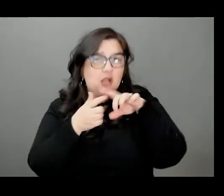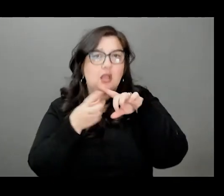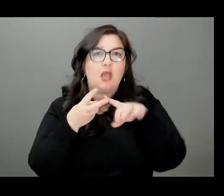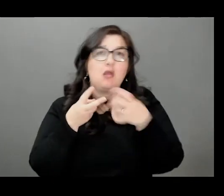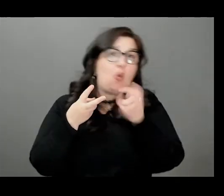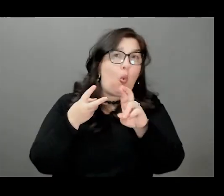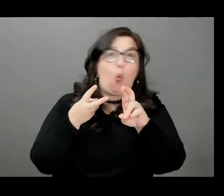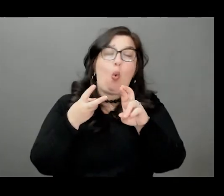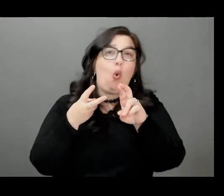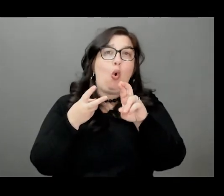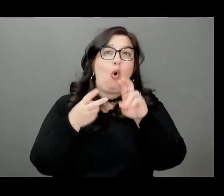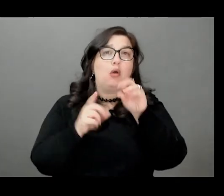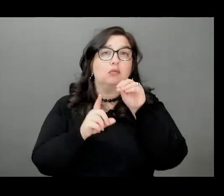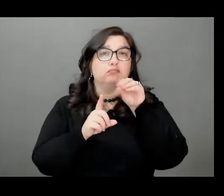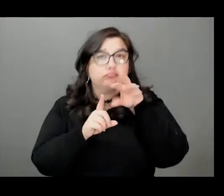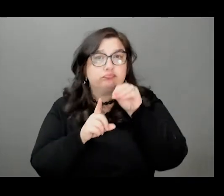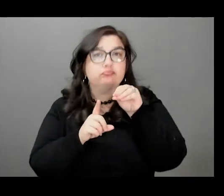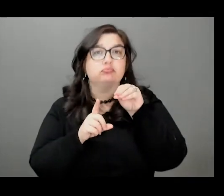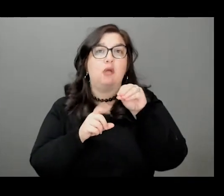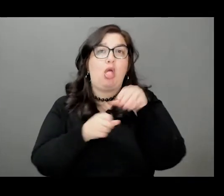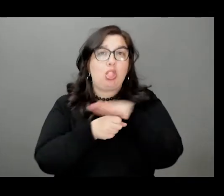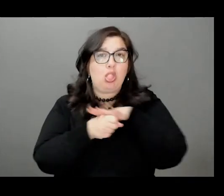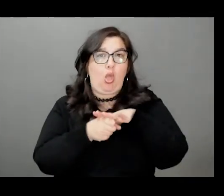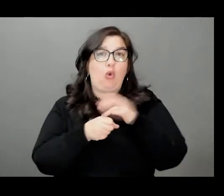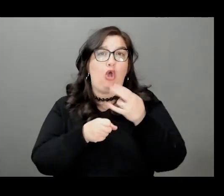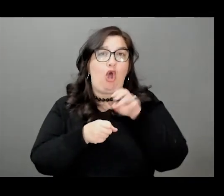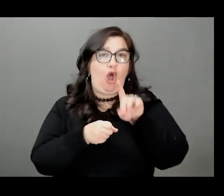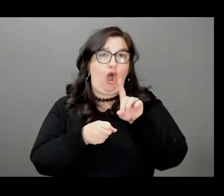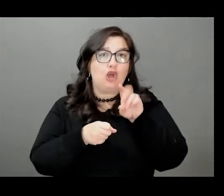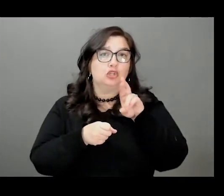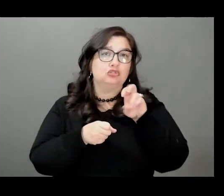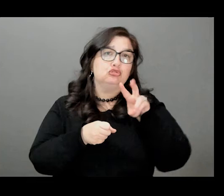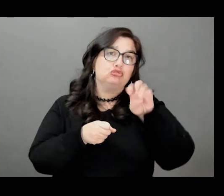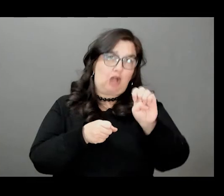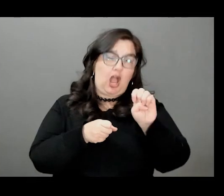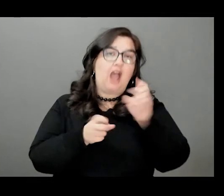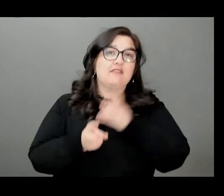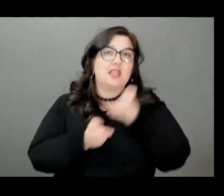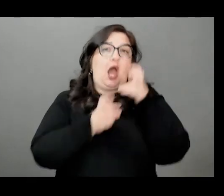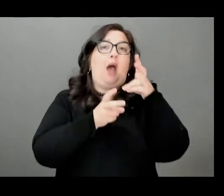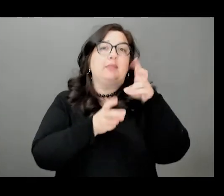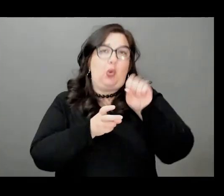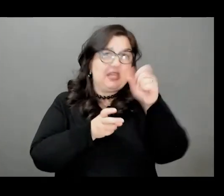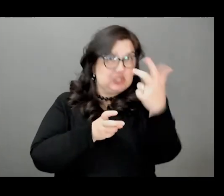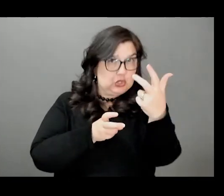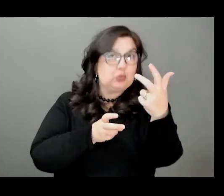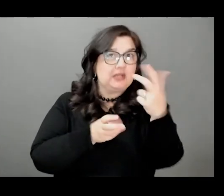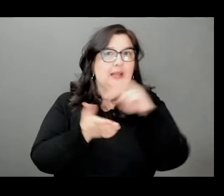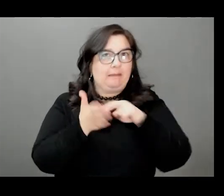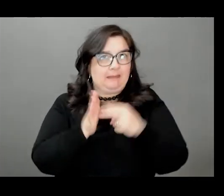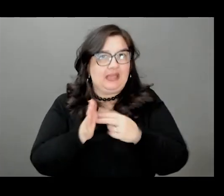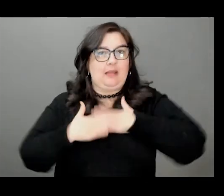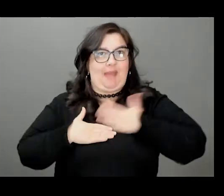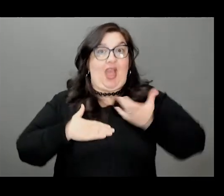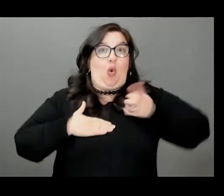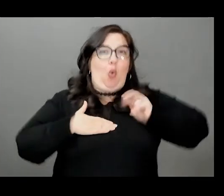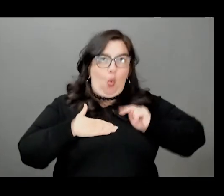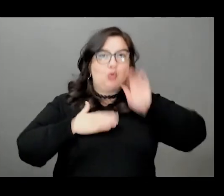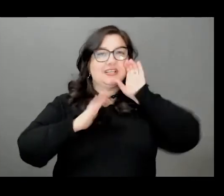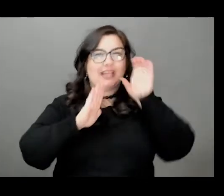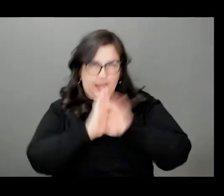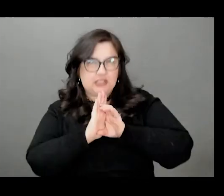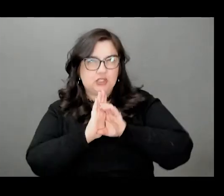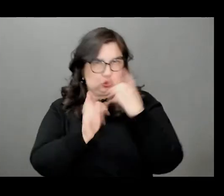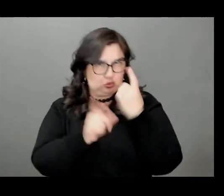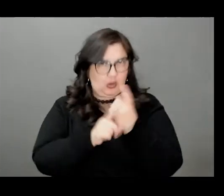IoT directly into the S3 bucket, or maybe they capture the data onto a local hard drive and plug that back in and upload it